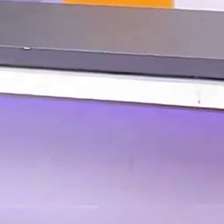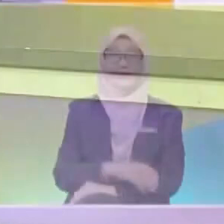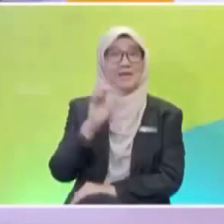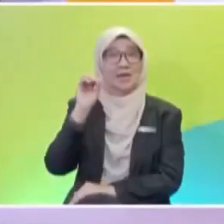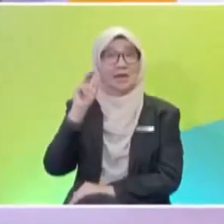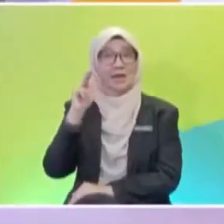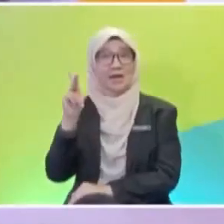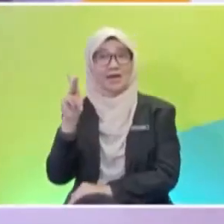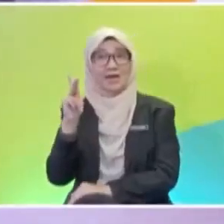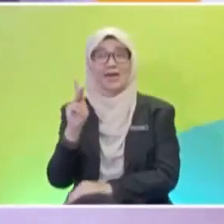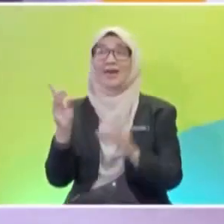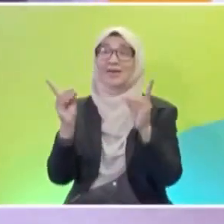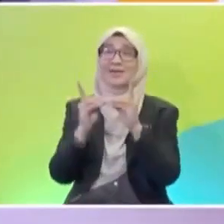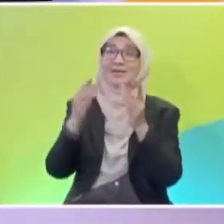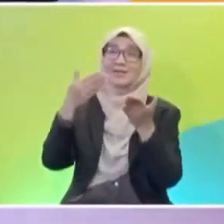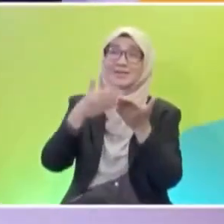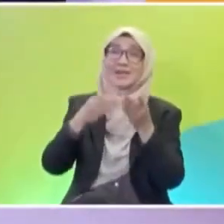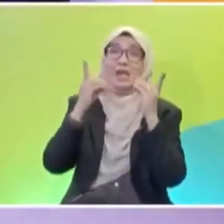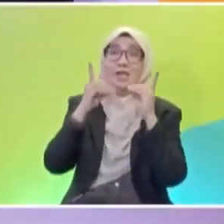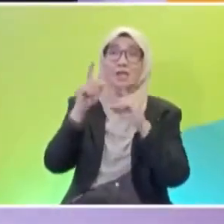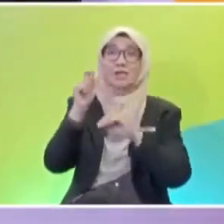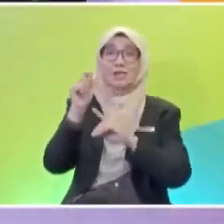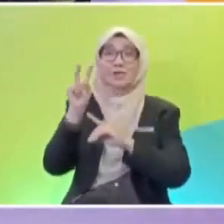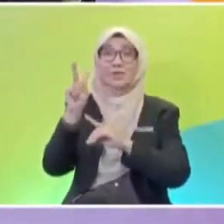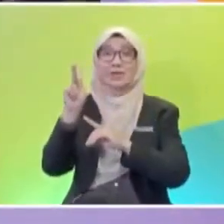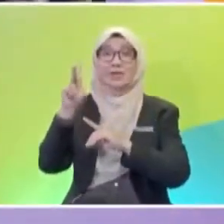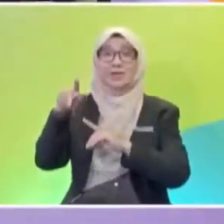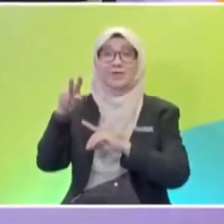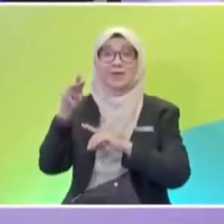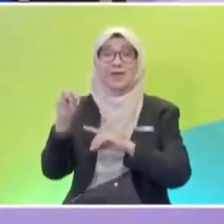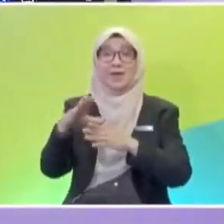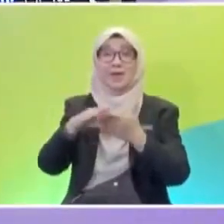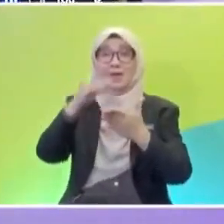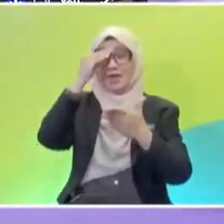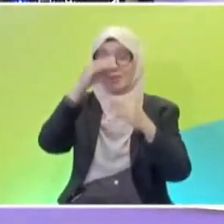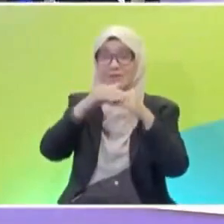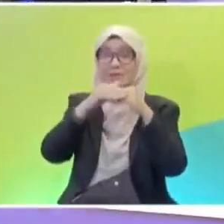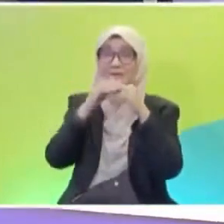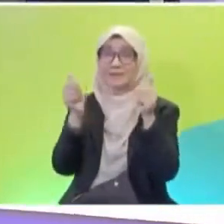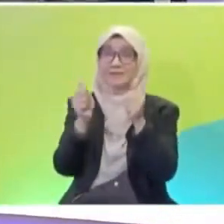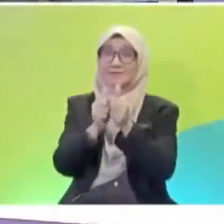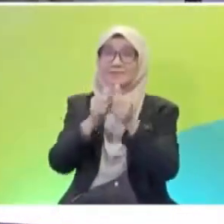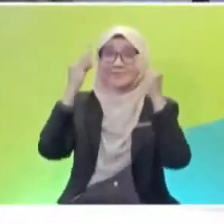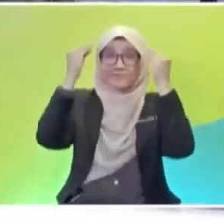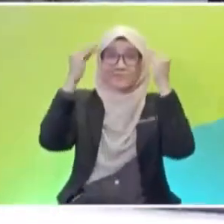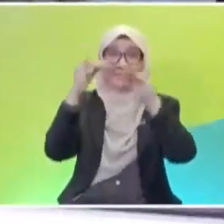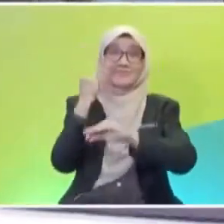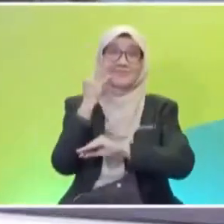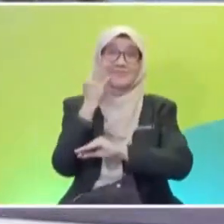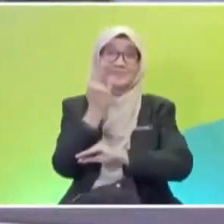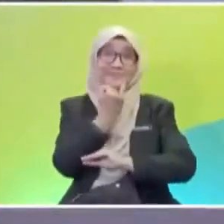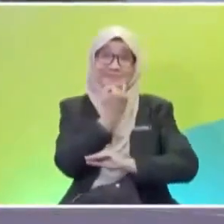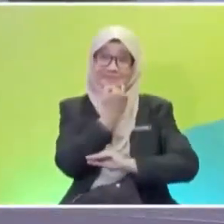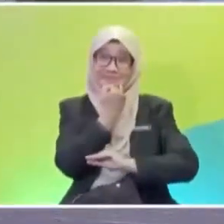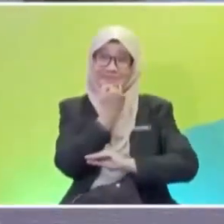Okay, you're still tuned to Did It TV KPM, and today we are learning English with our teacher Ima today in the